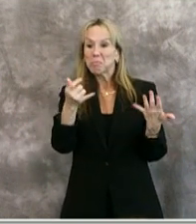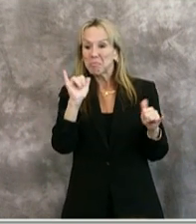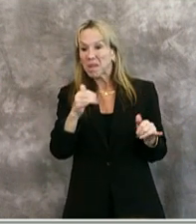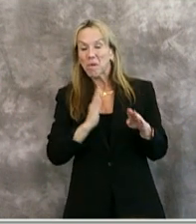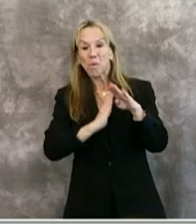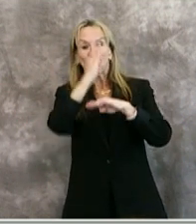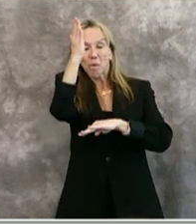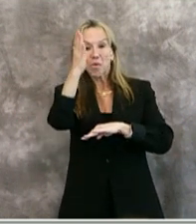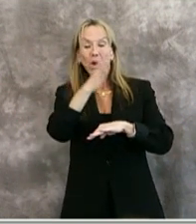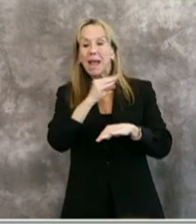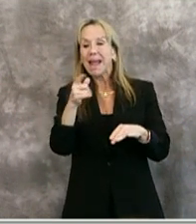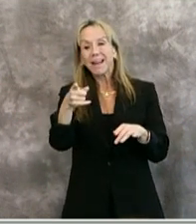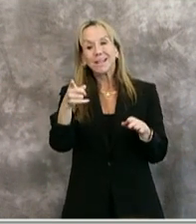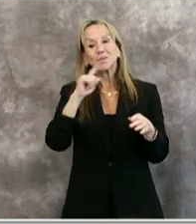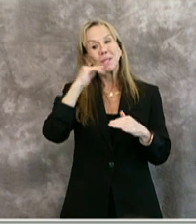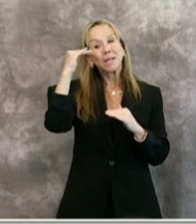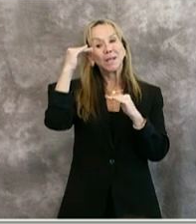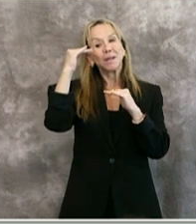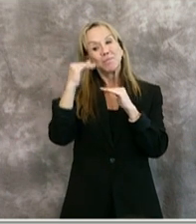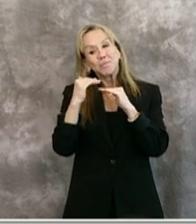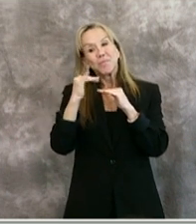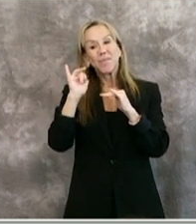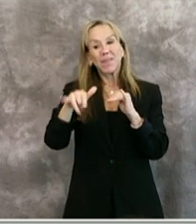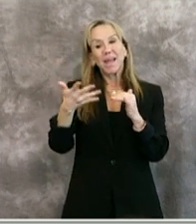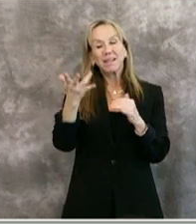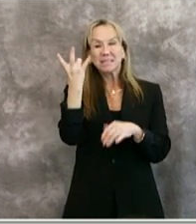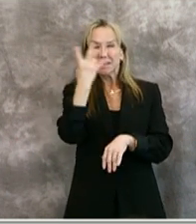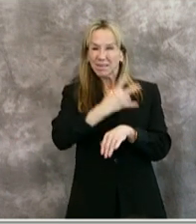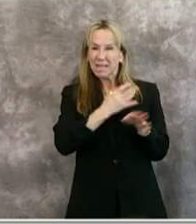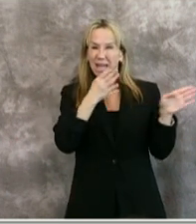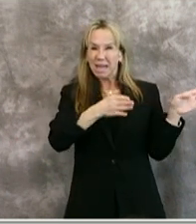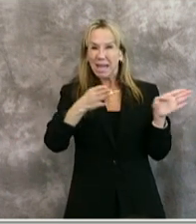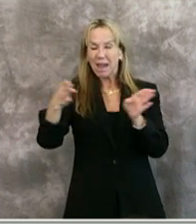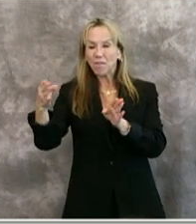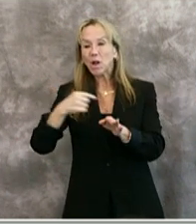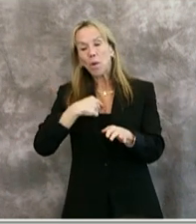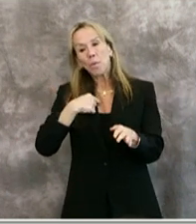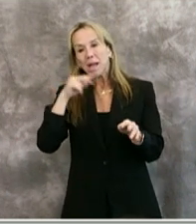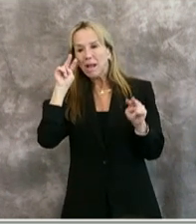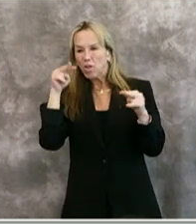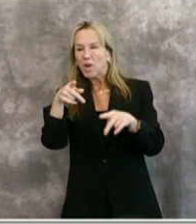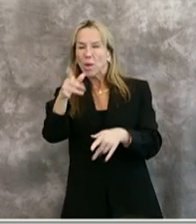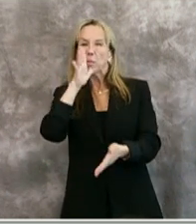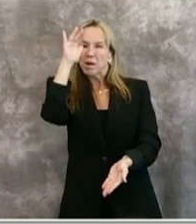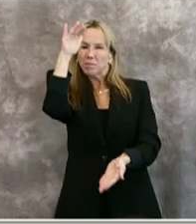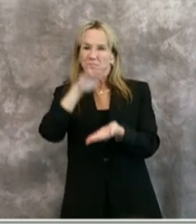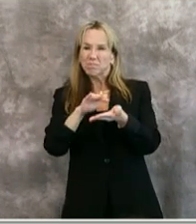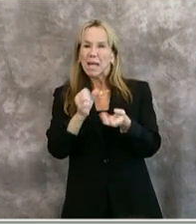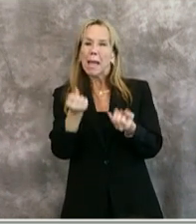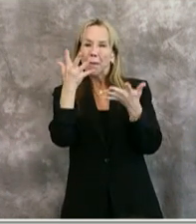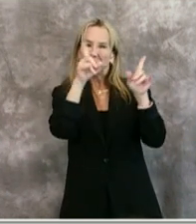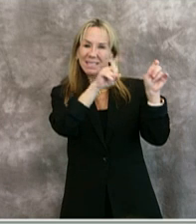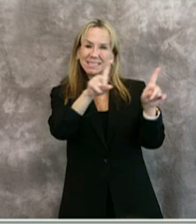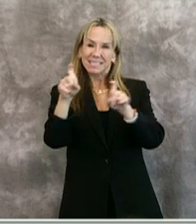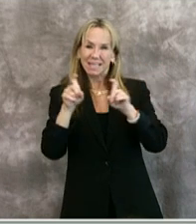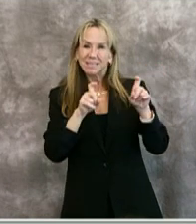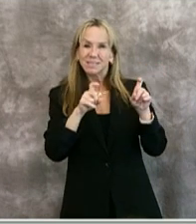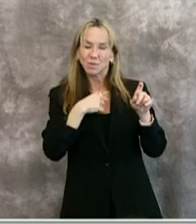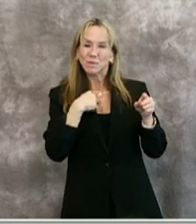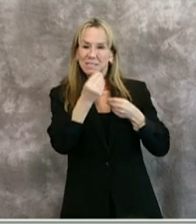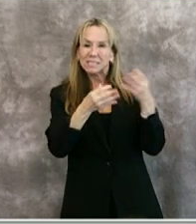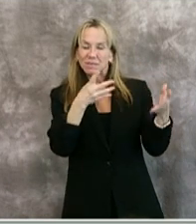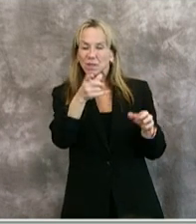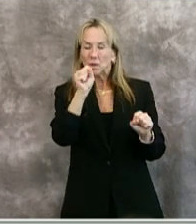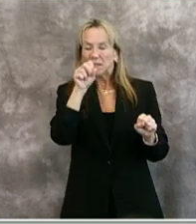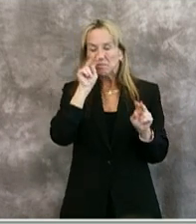again, we expect these numbers to come down a little bit in the coming weeks as we refocus and reprioritize what we're doing. You can see our contact